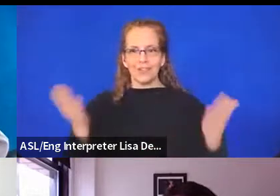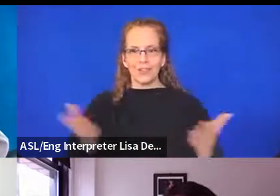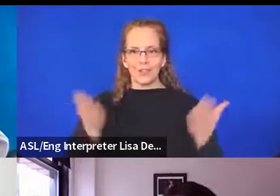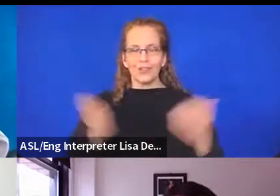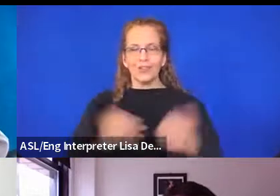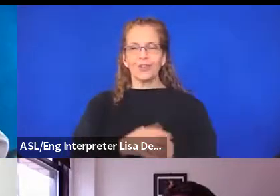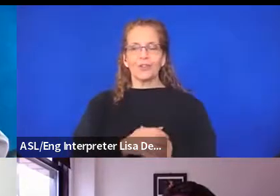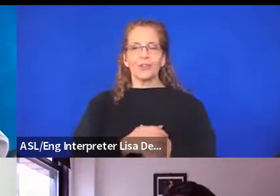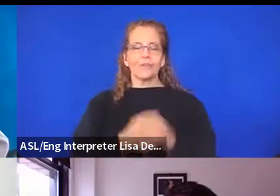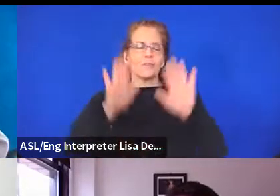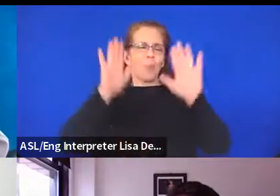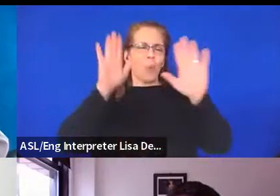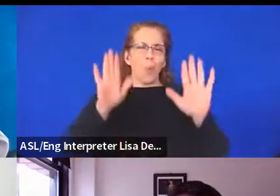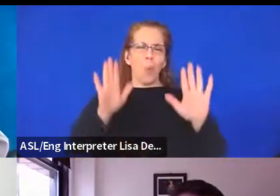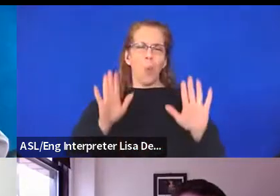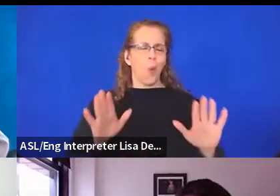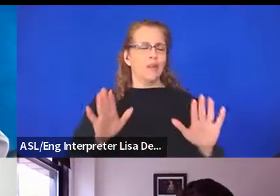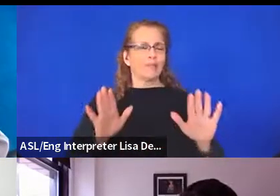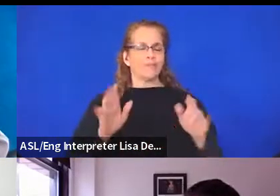a wonderful break from